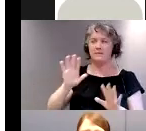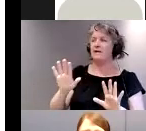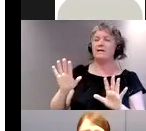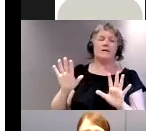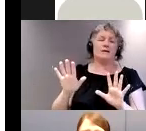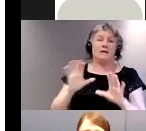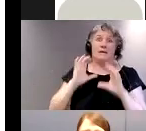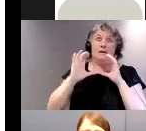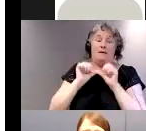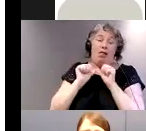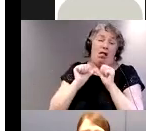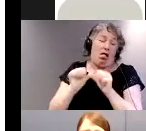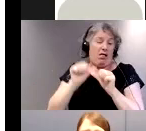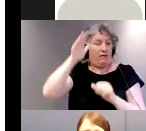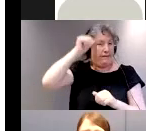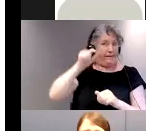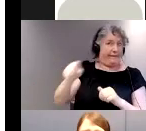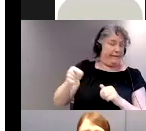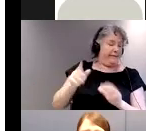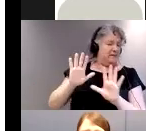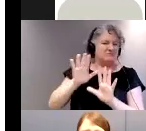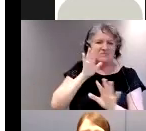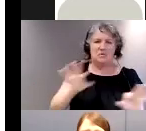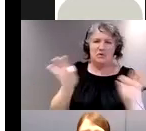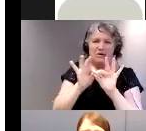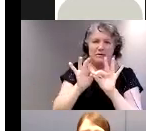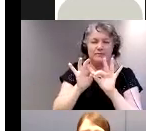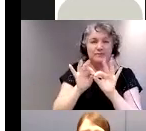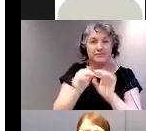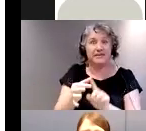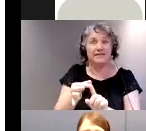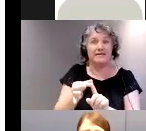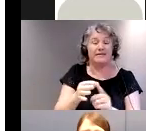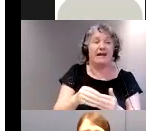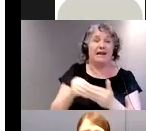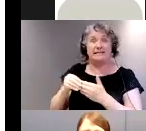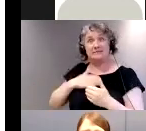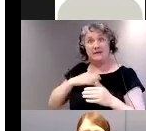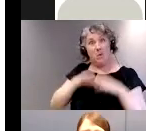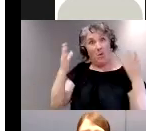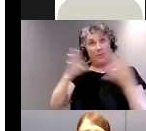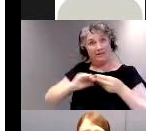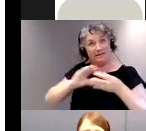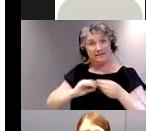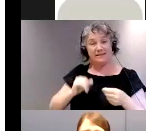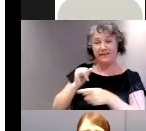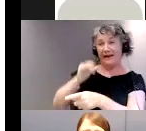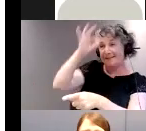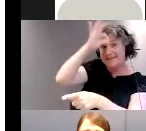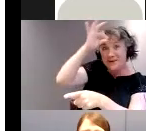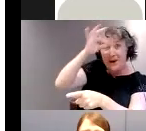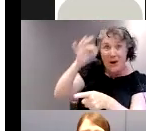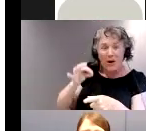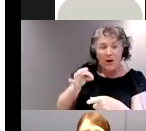continue this conversation. And it leads back to the opening sentence here, which is, you know, you don't know what you don't know about mediation